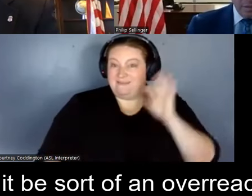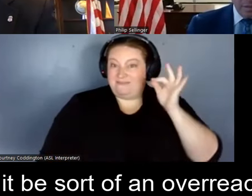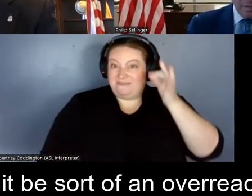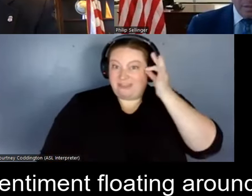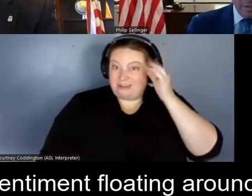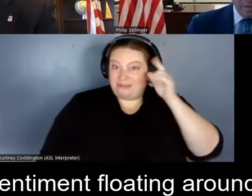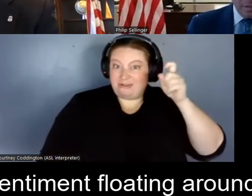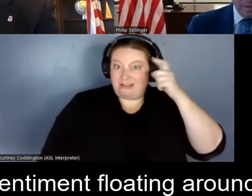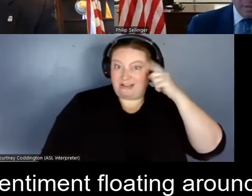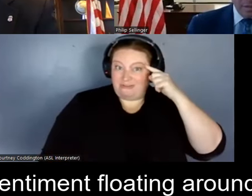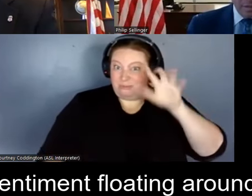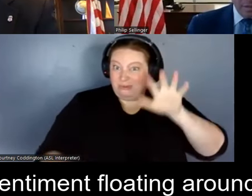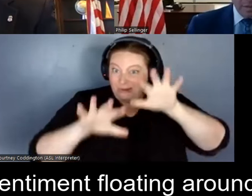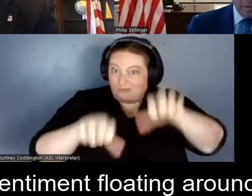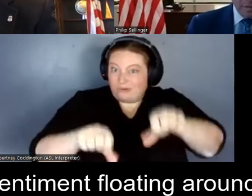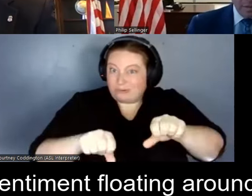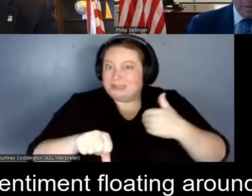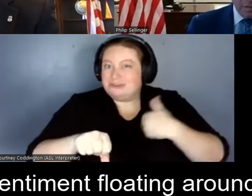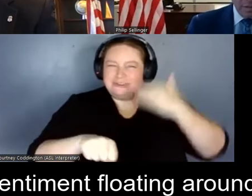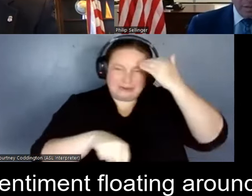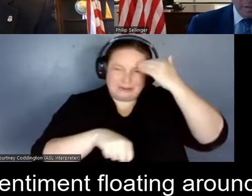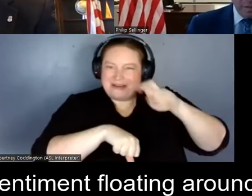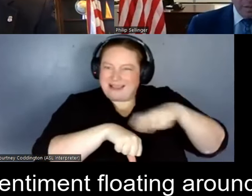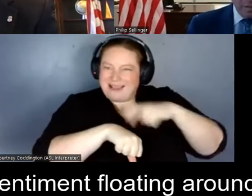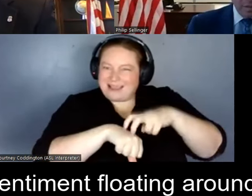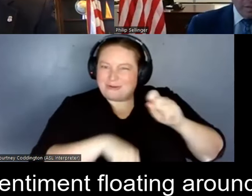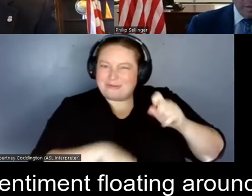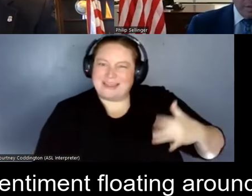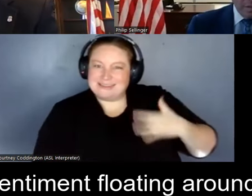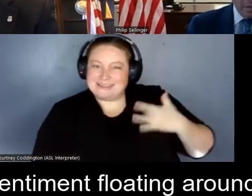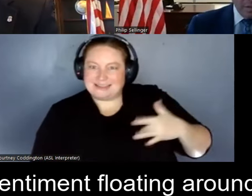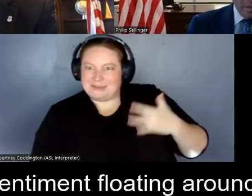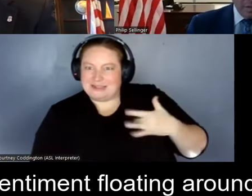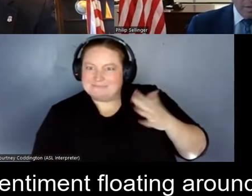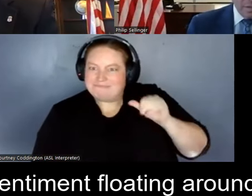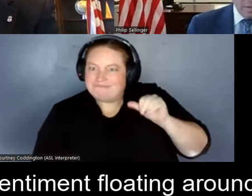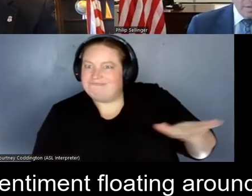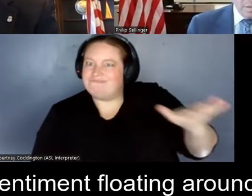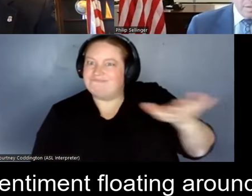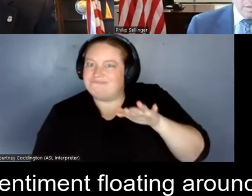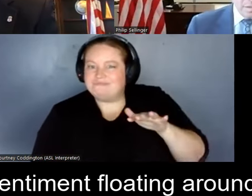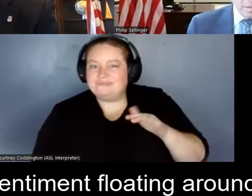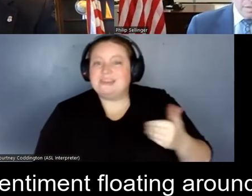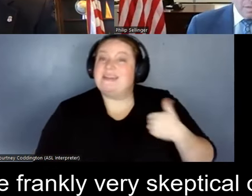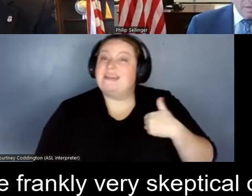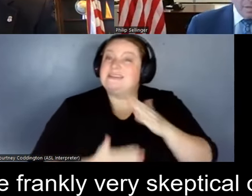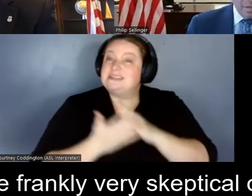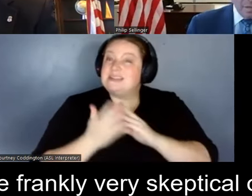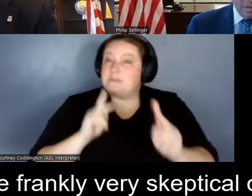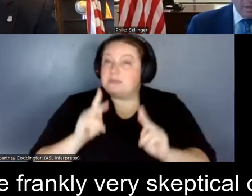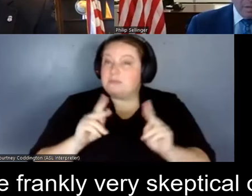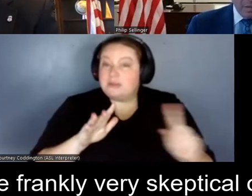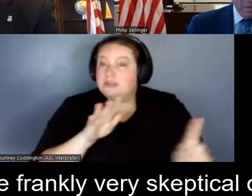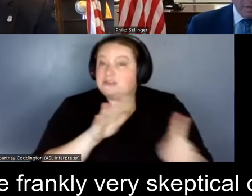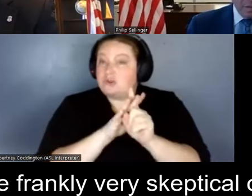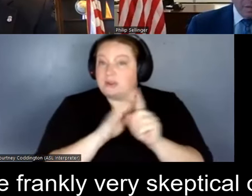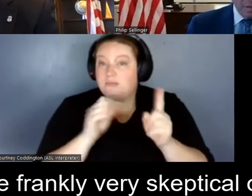If Idaho, there's always that sentiment floating around. So we had some people that showed up to our first event